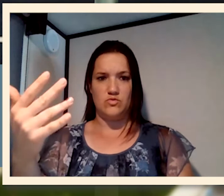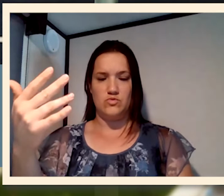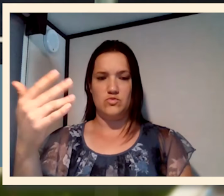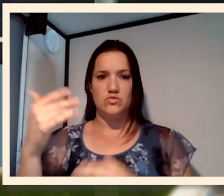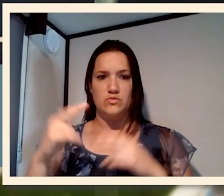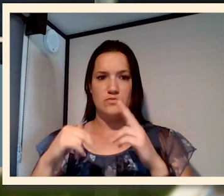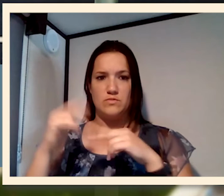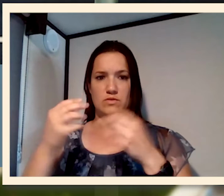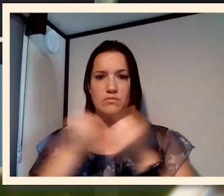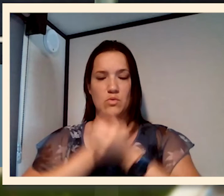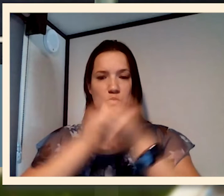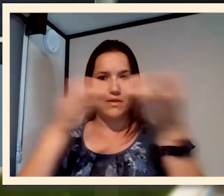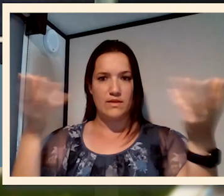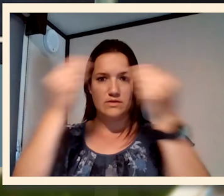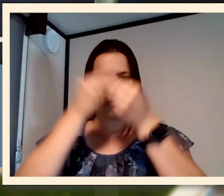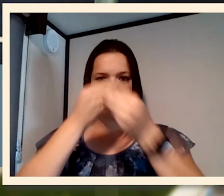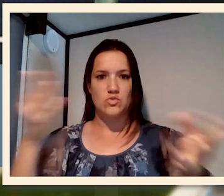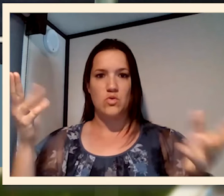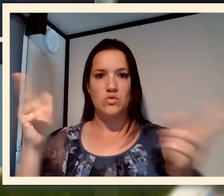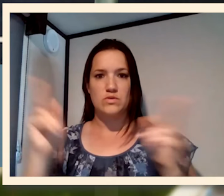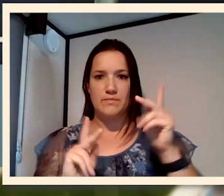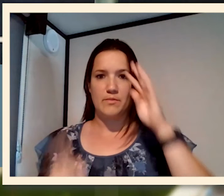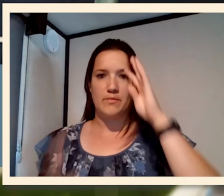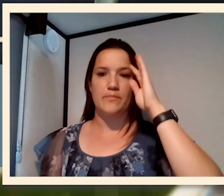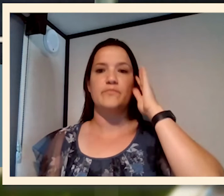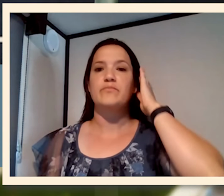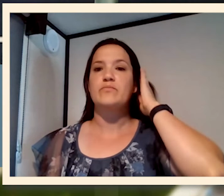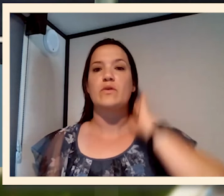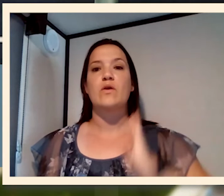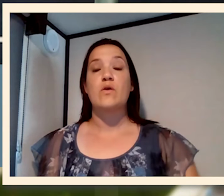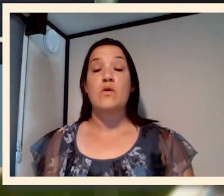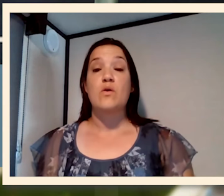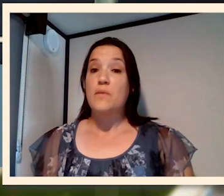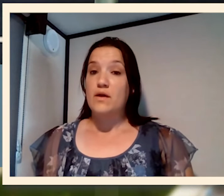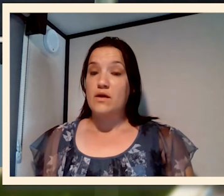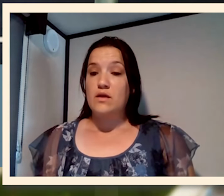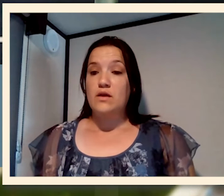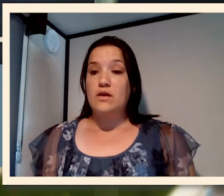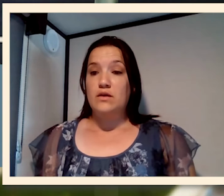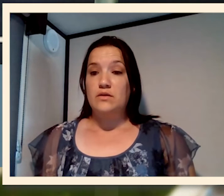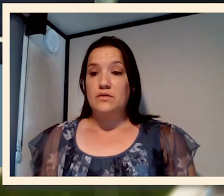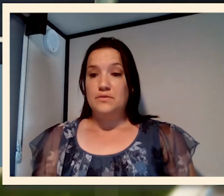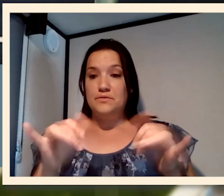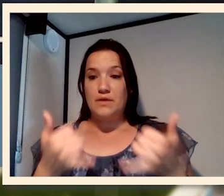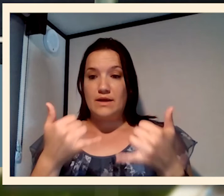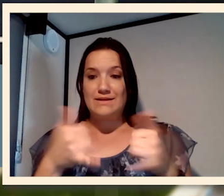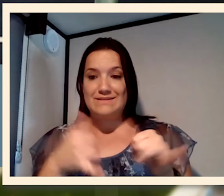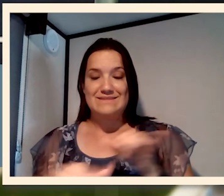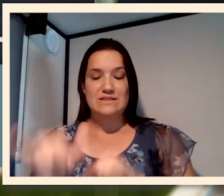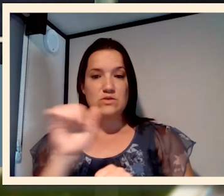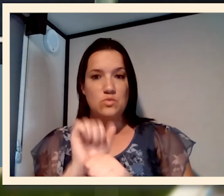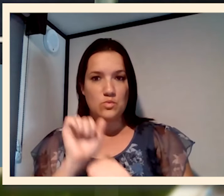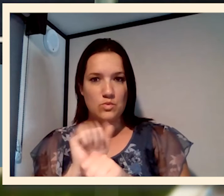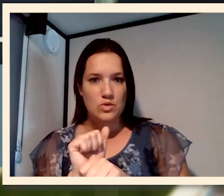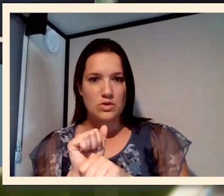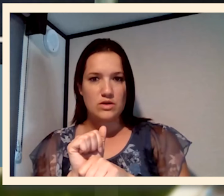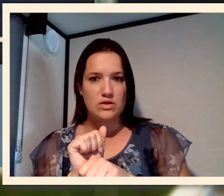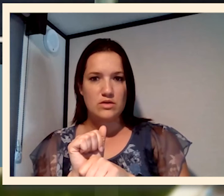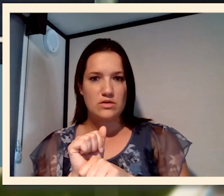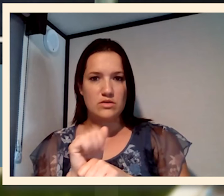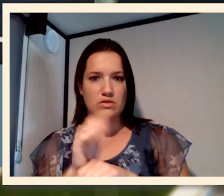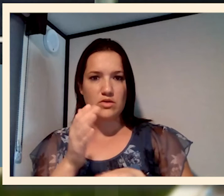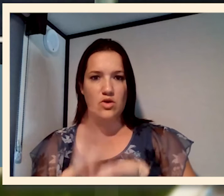new future facility be released to the public? Sure. So we are